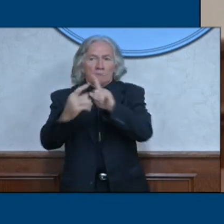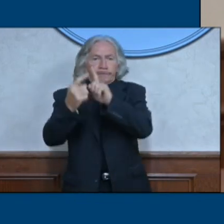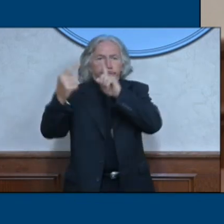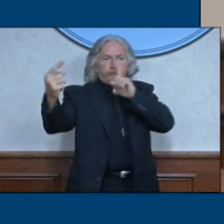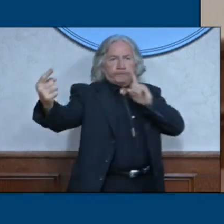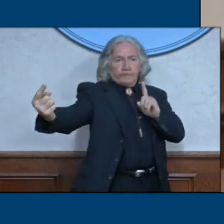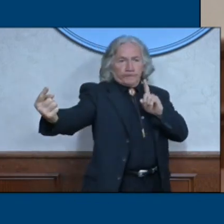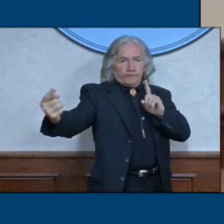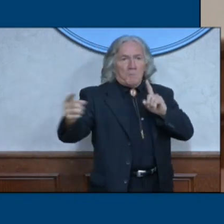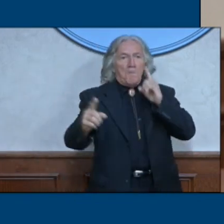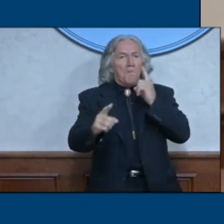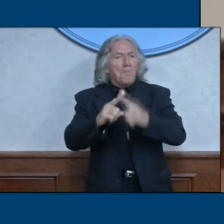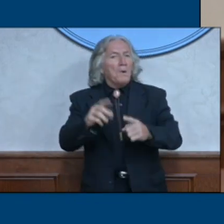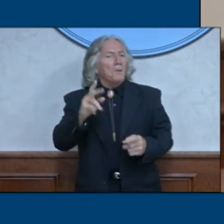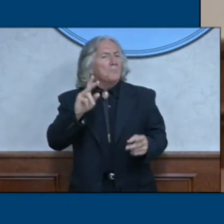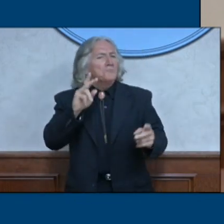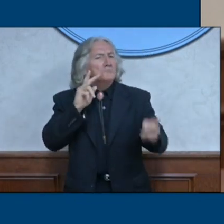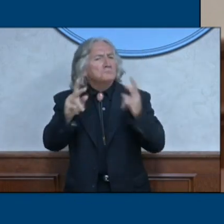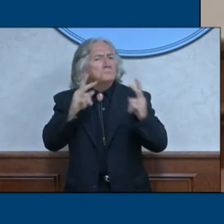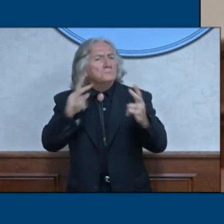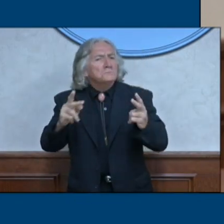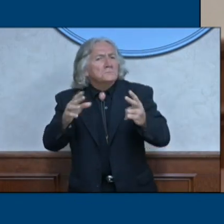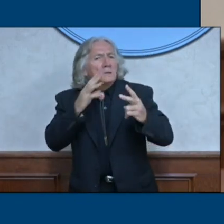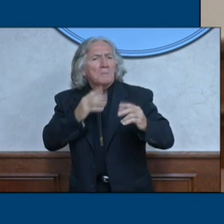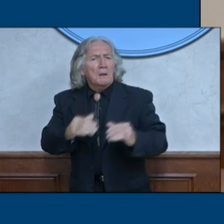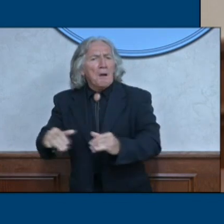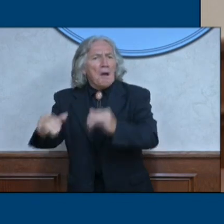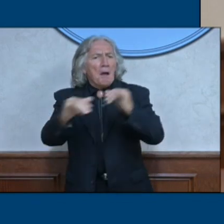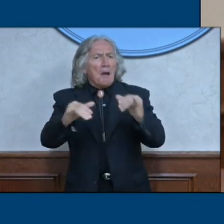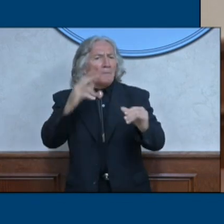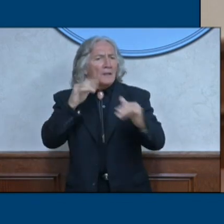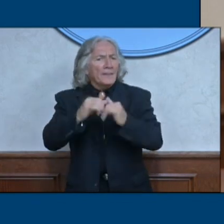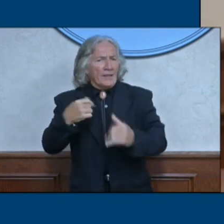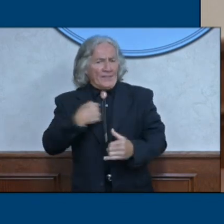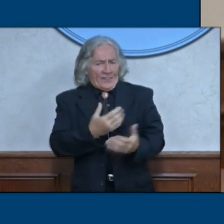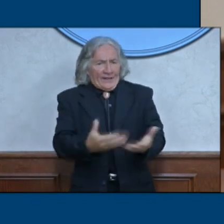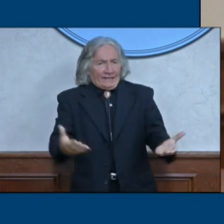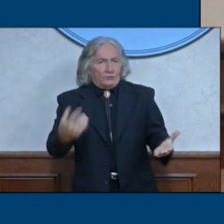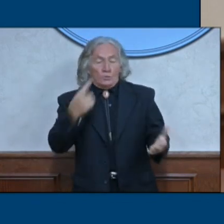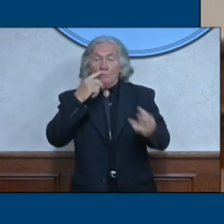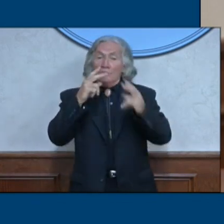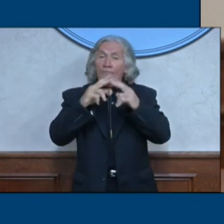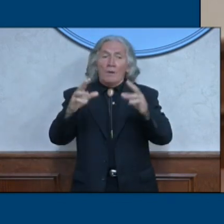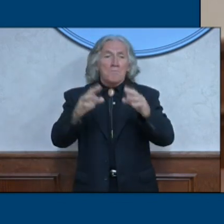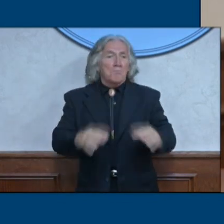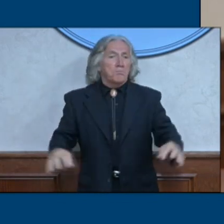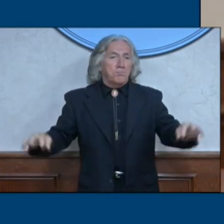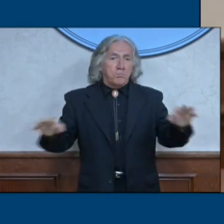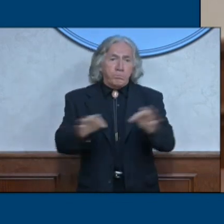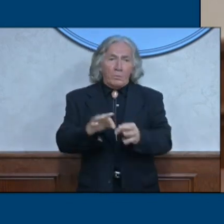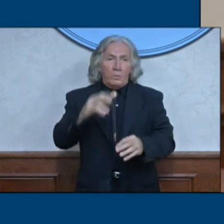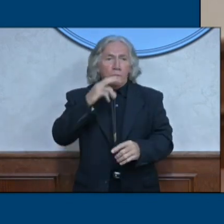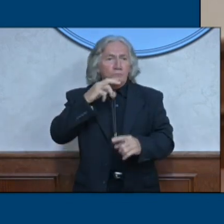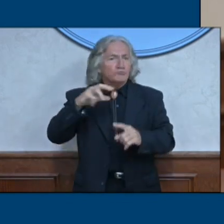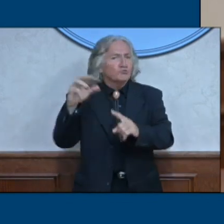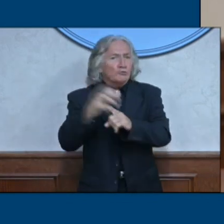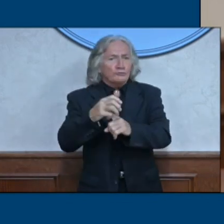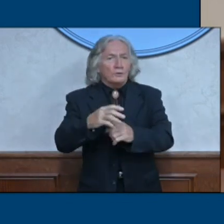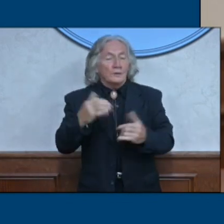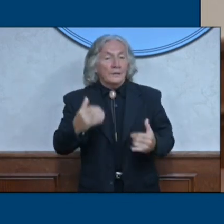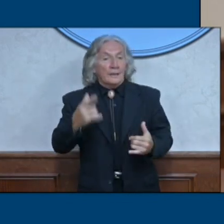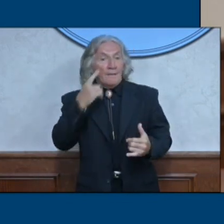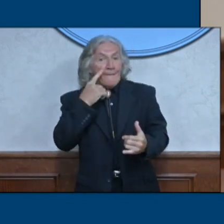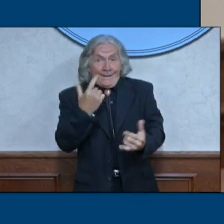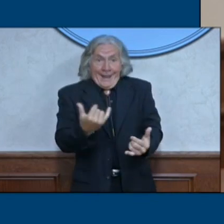disinfecting and cleaning commonly touched surfaces. These things are very important. There is